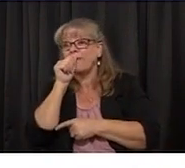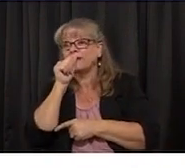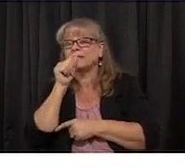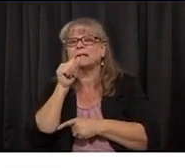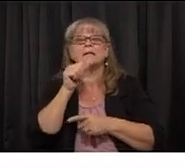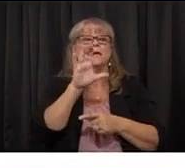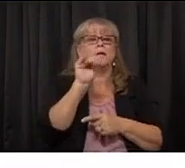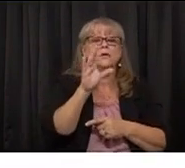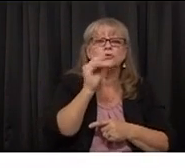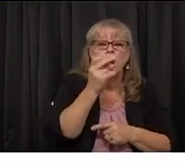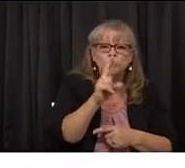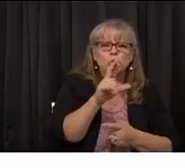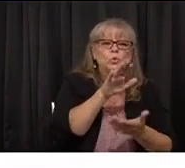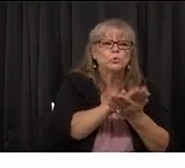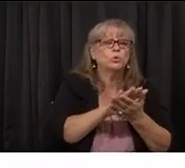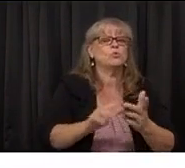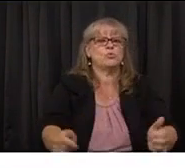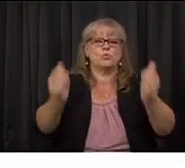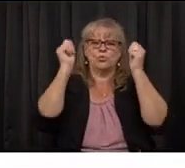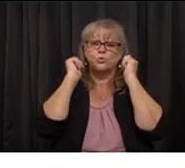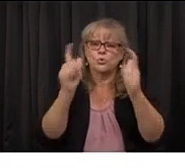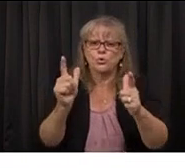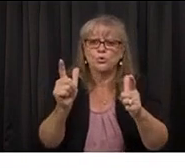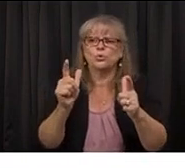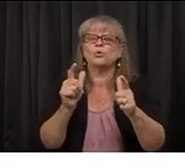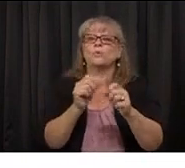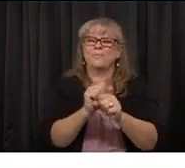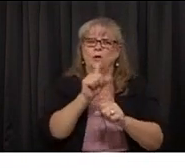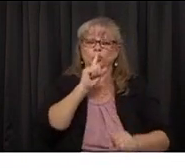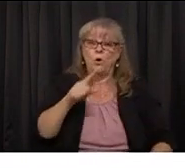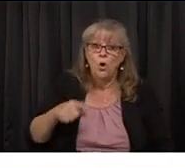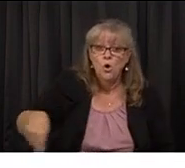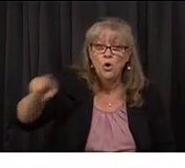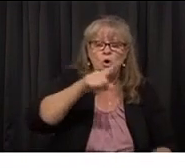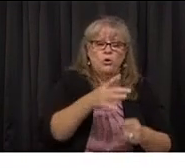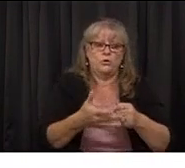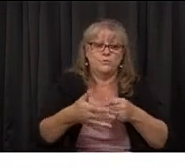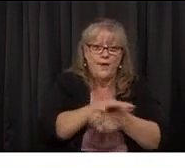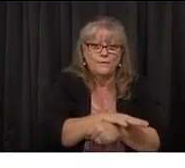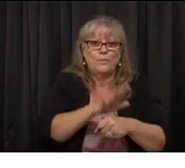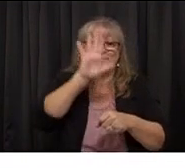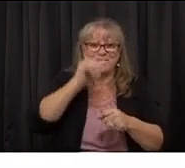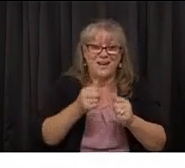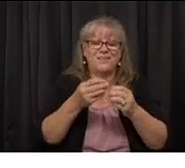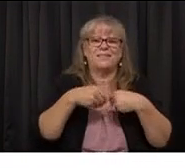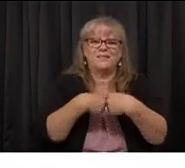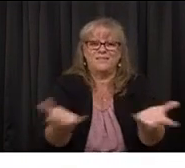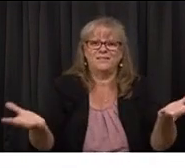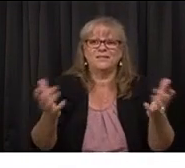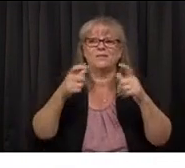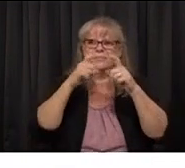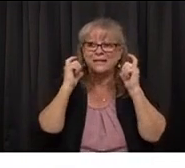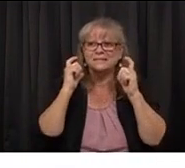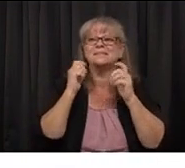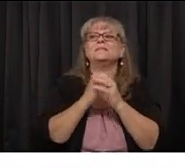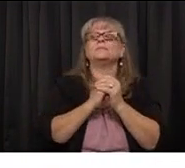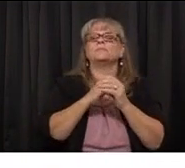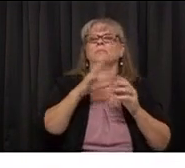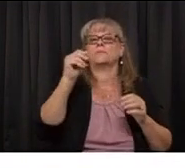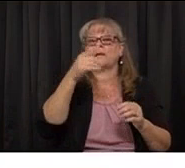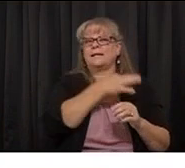Colorado. We want to make sure that teachers and on other student-facing positions like a school clerk, and others, they will all be